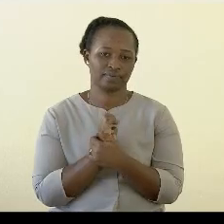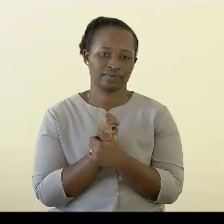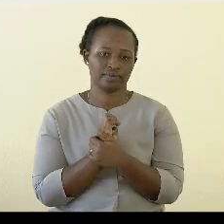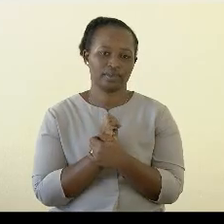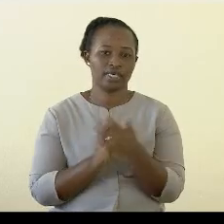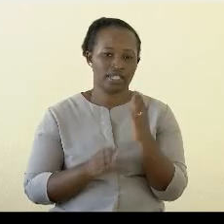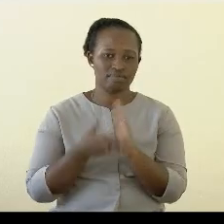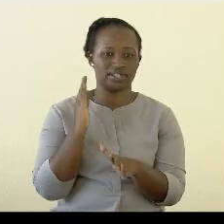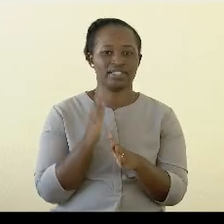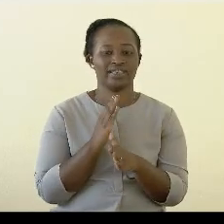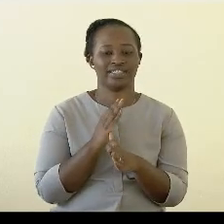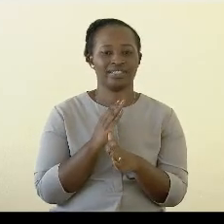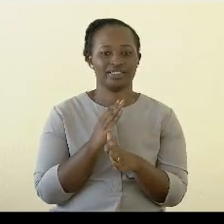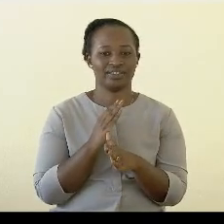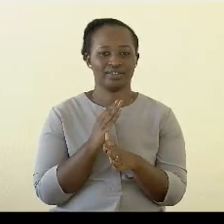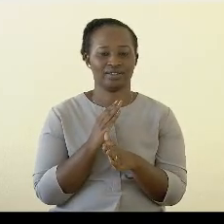immediate,